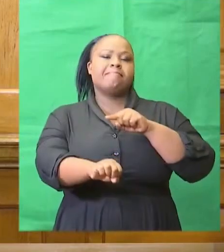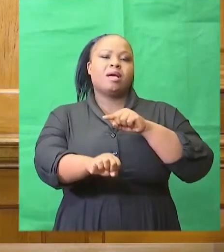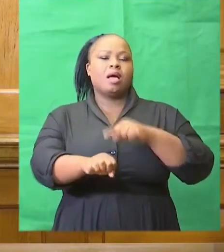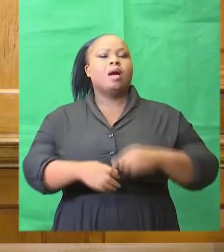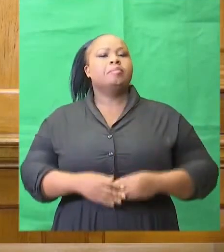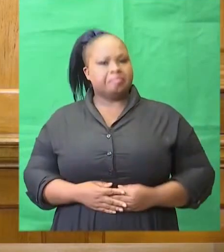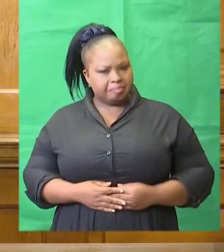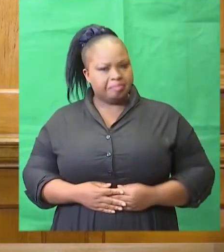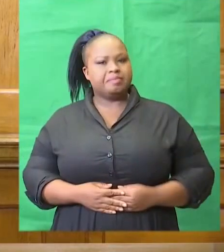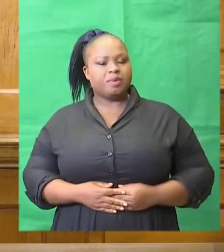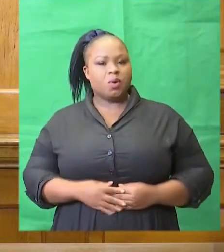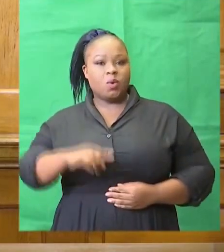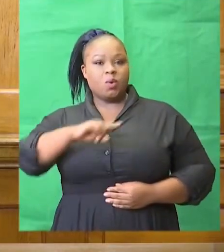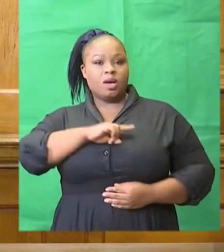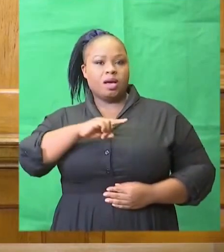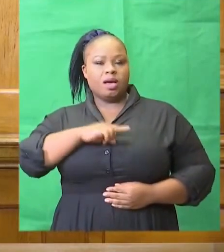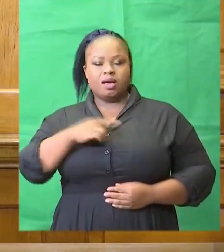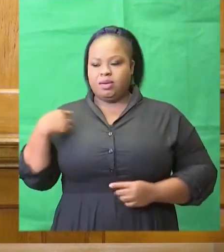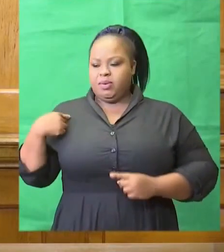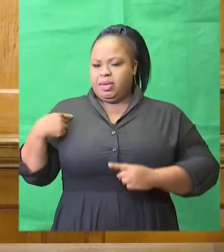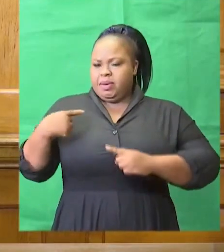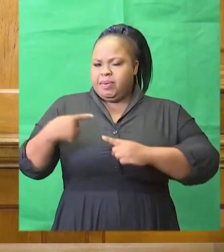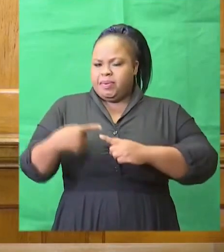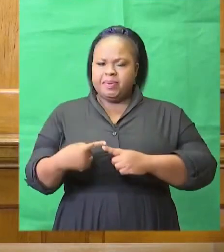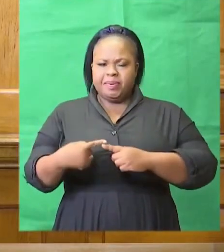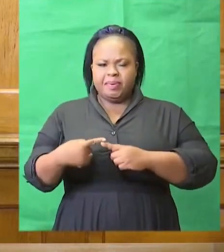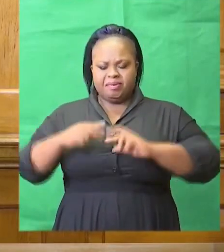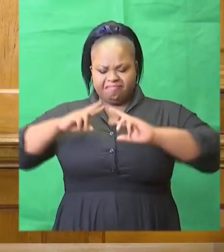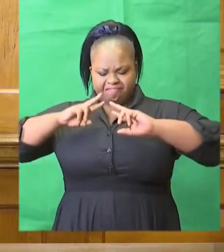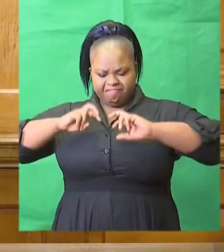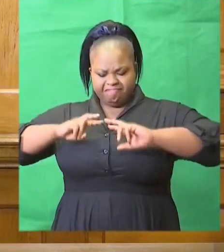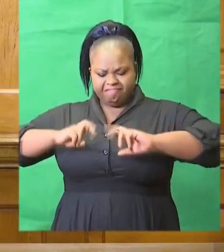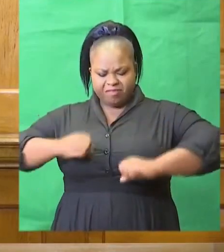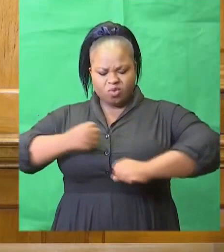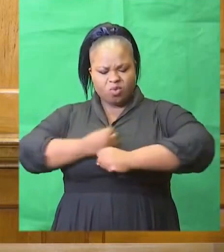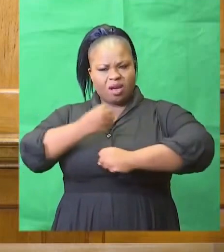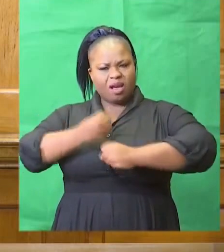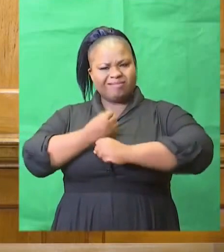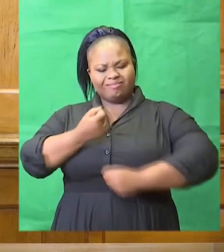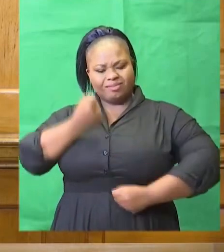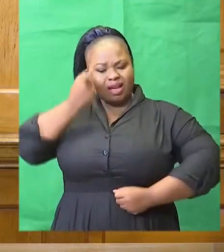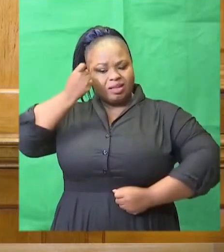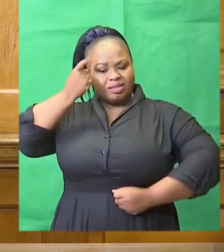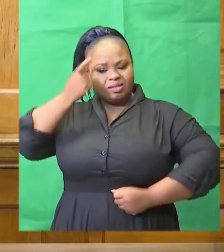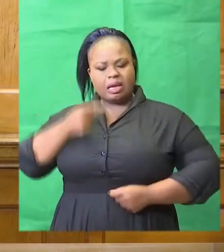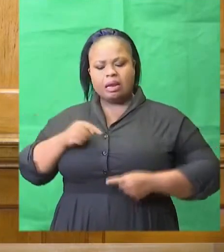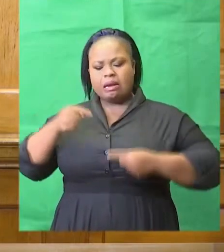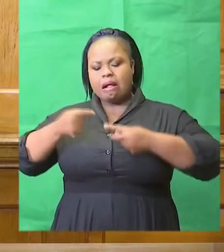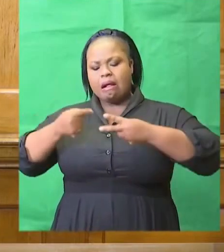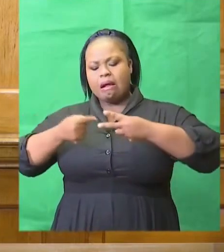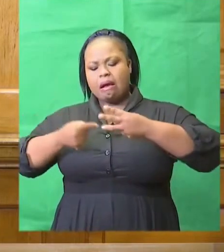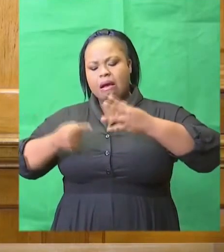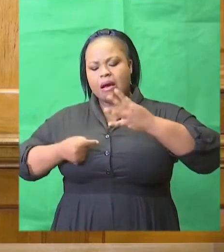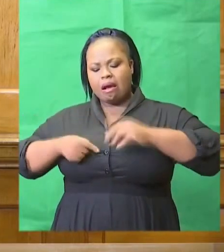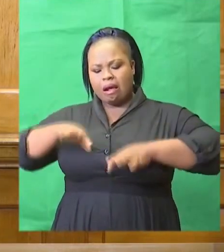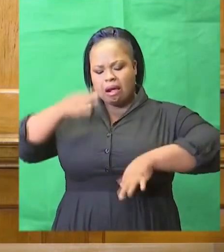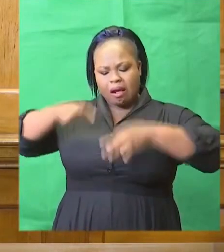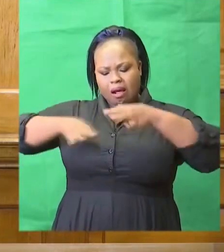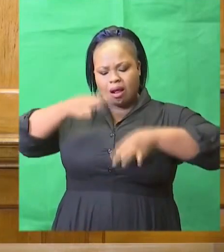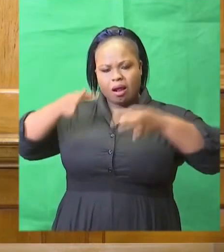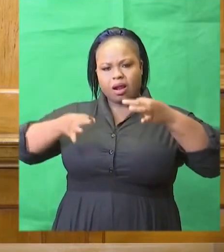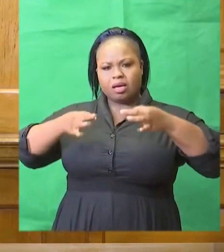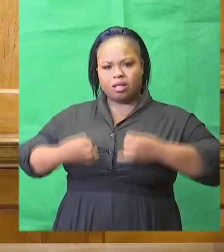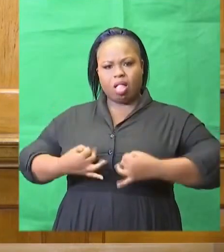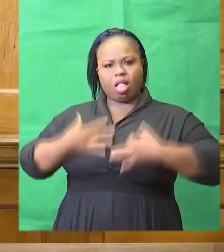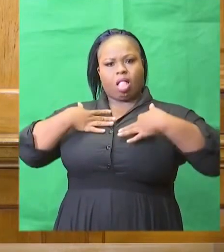has already gone into understanding its properties and possible effects means that we